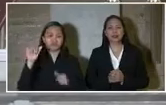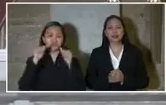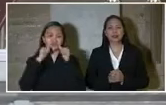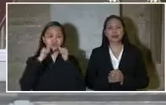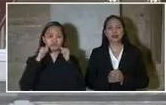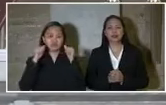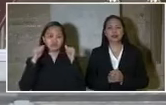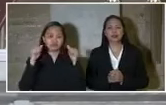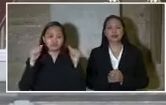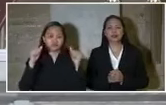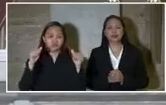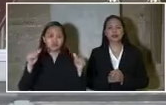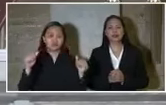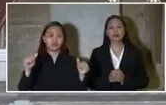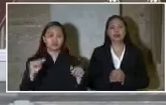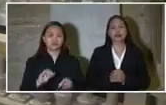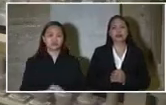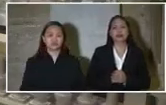acclaim.